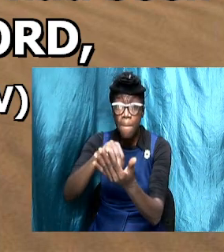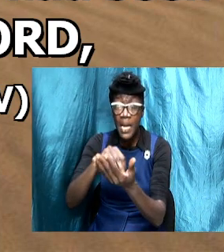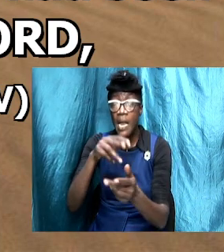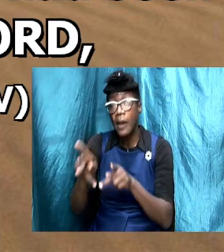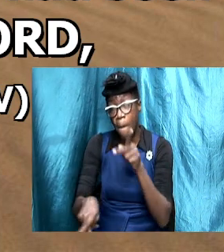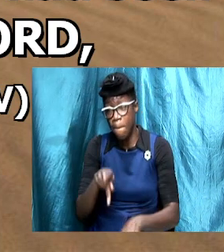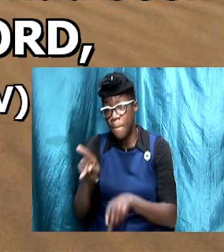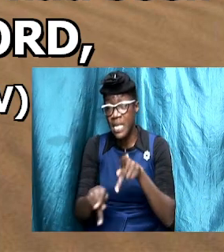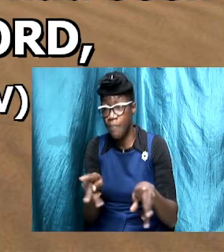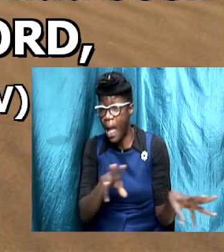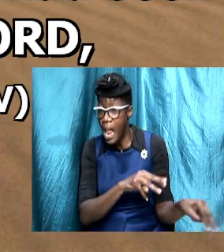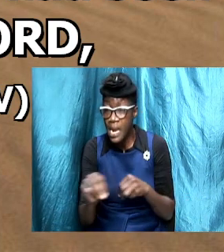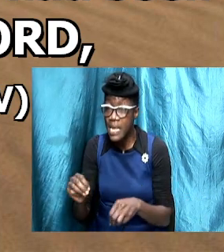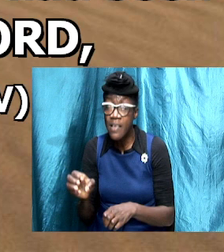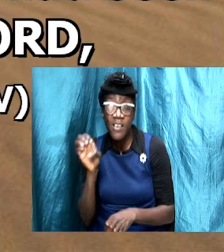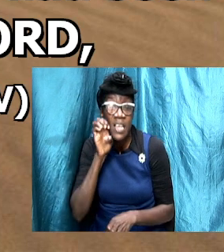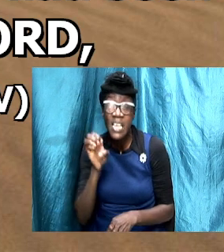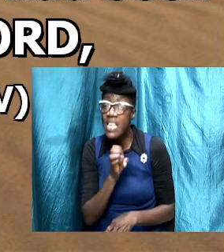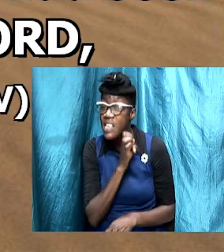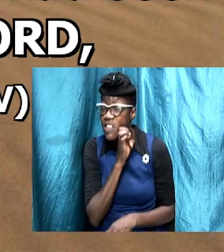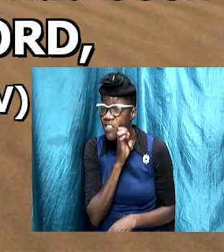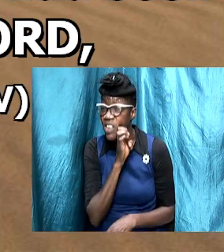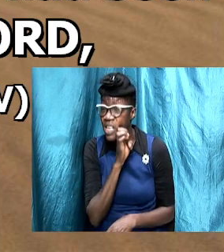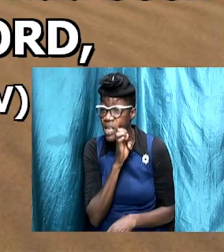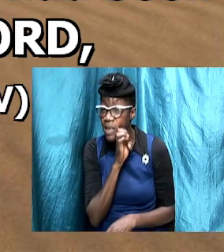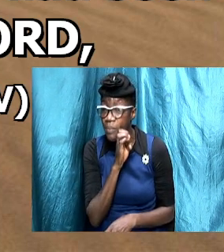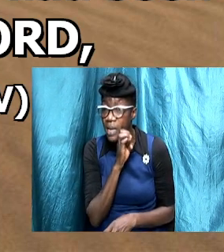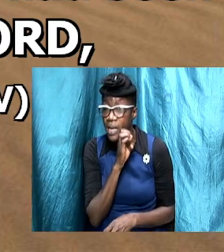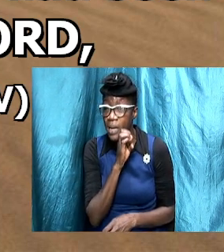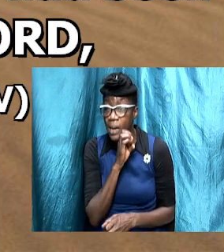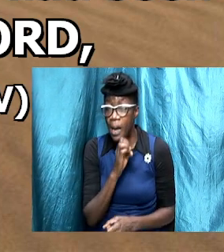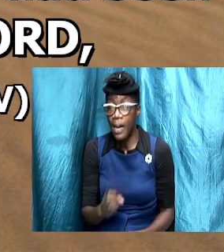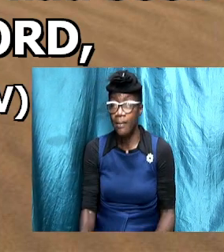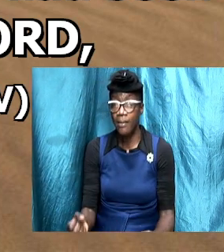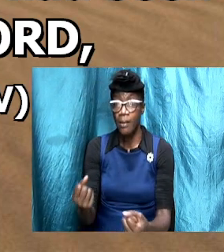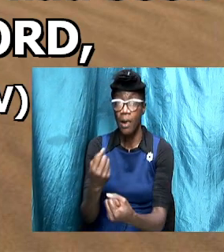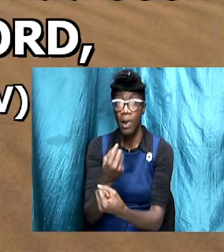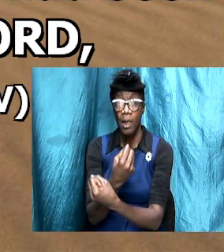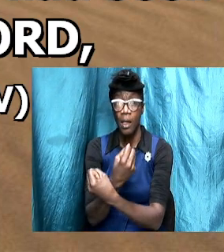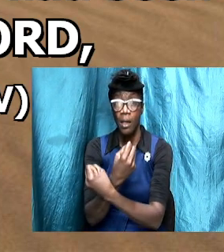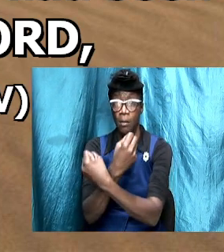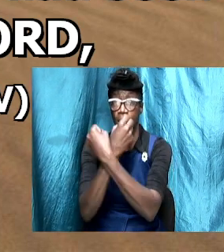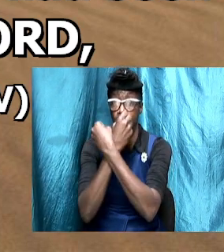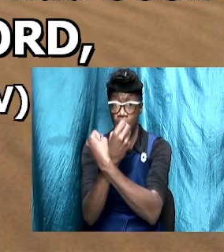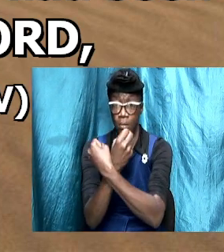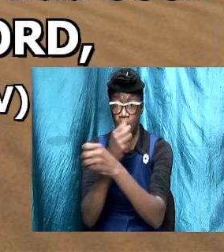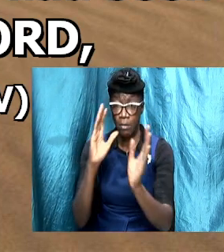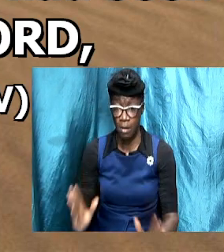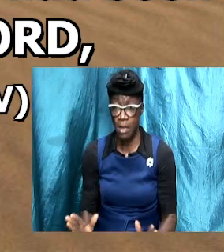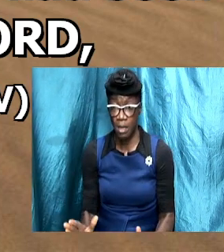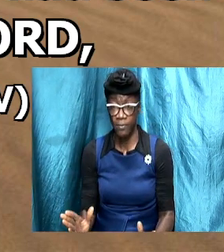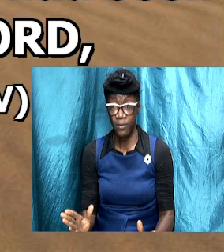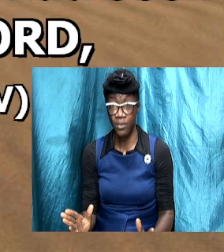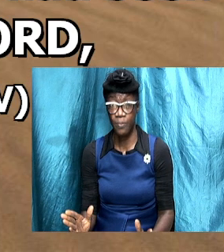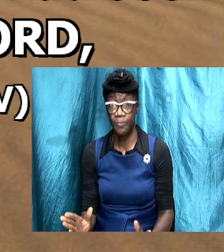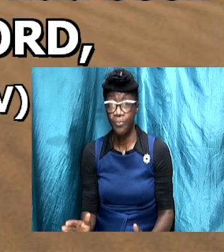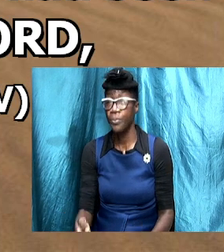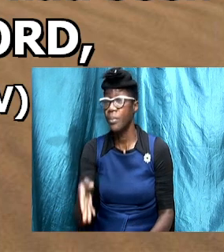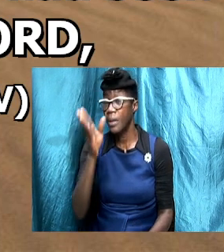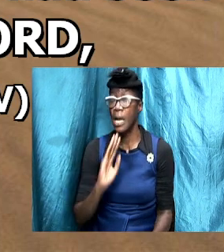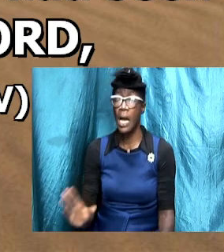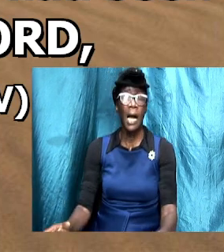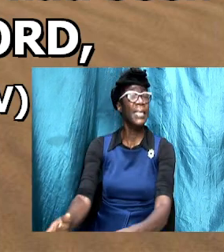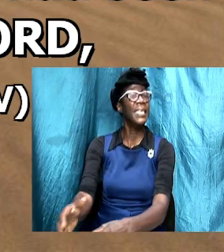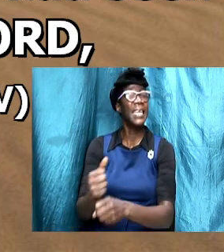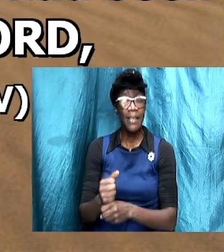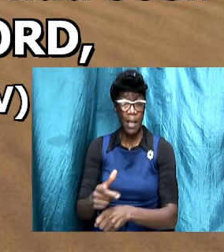left Egypt. And they left Egypt as slaves. And I want you to understand that when they left Egypt, God took them